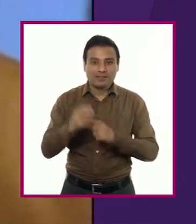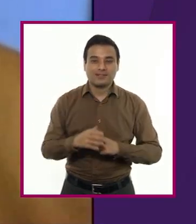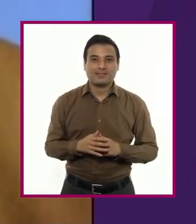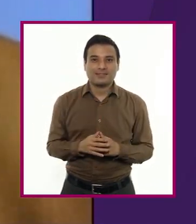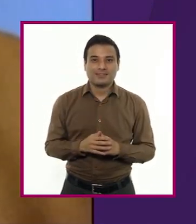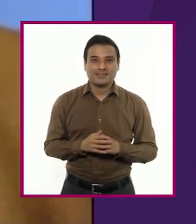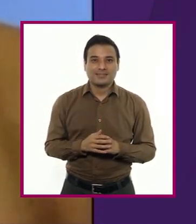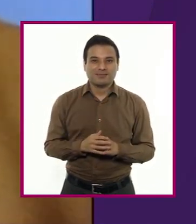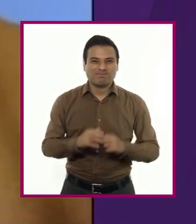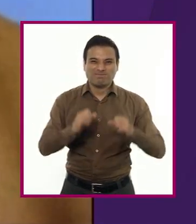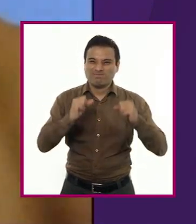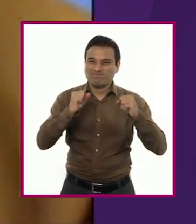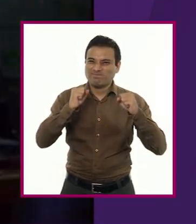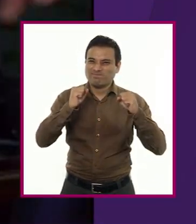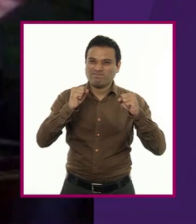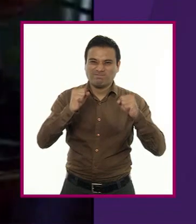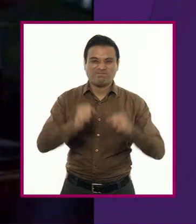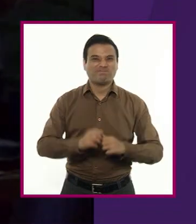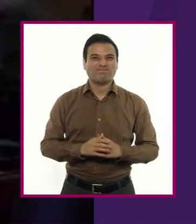Just one.